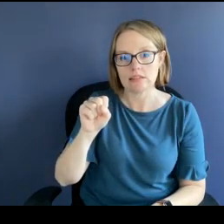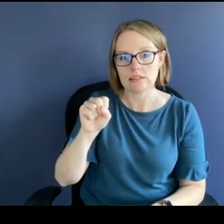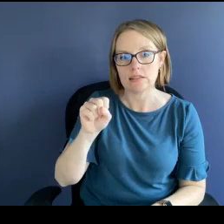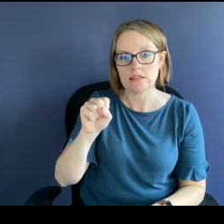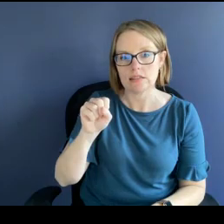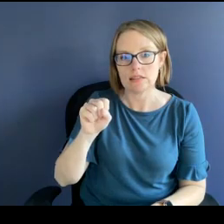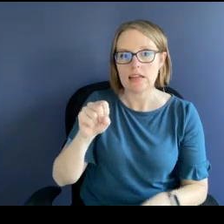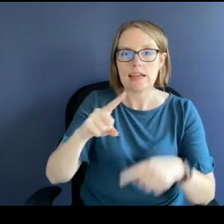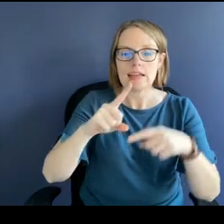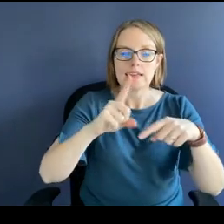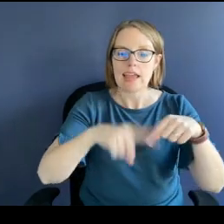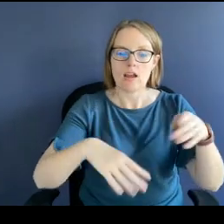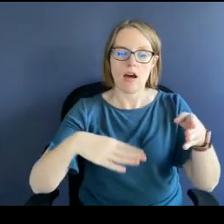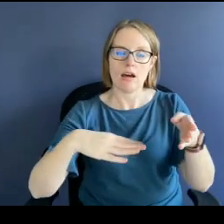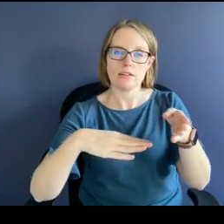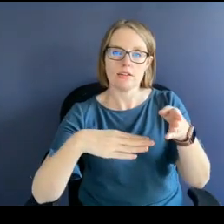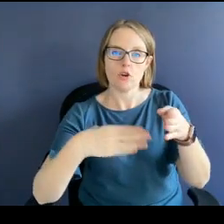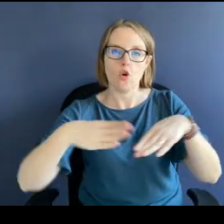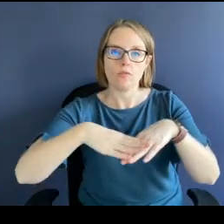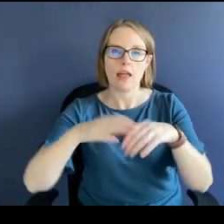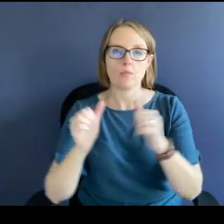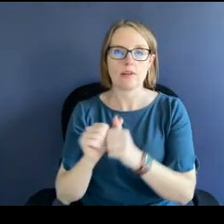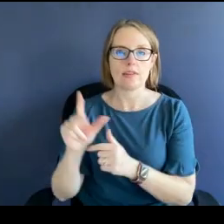knee space.